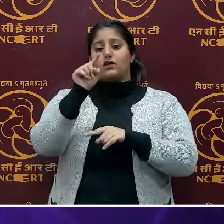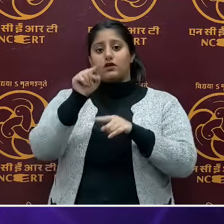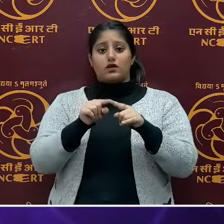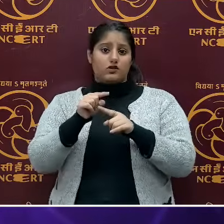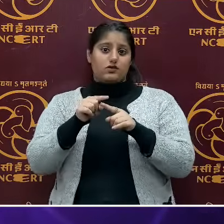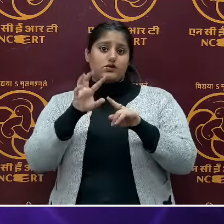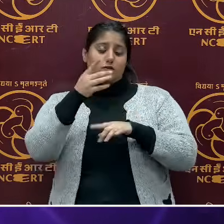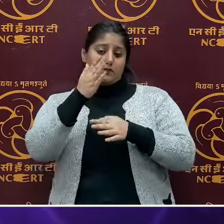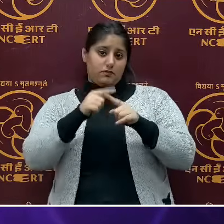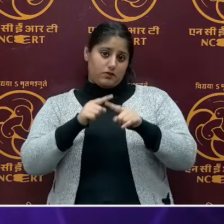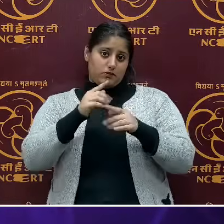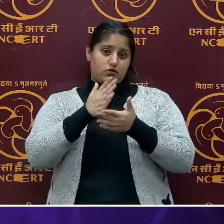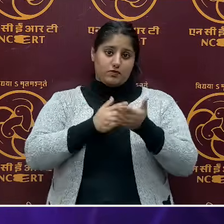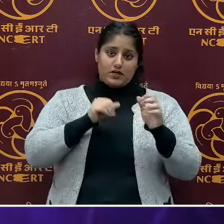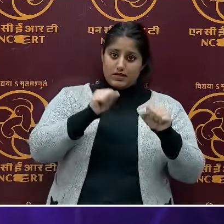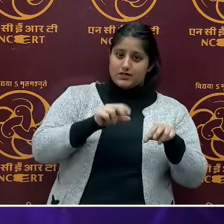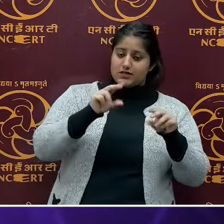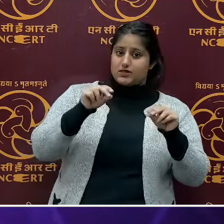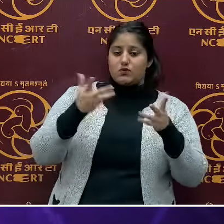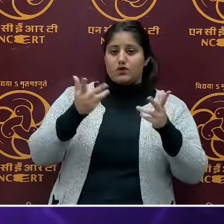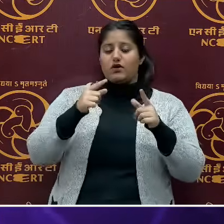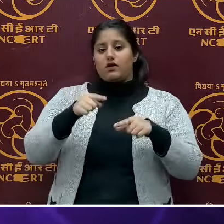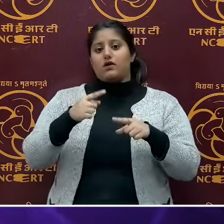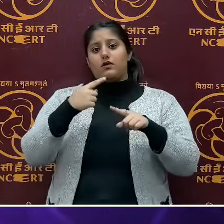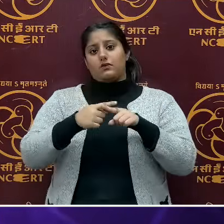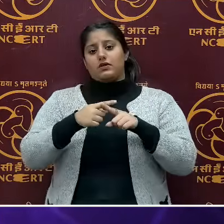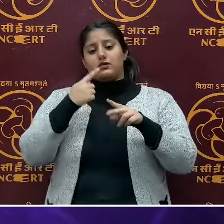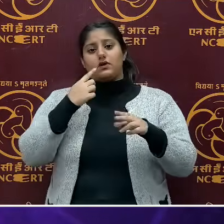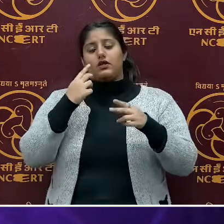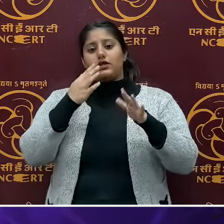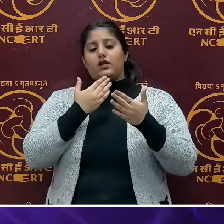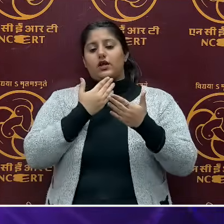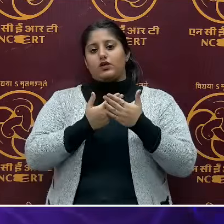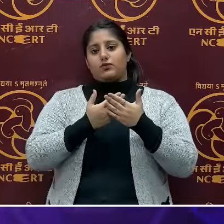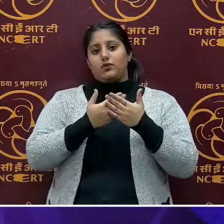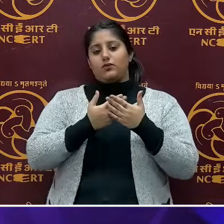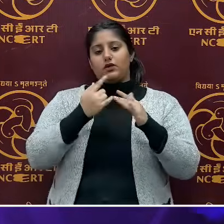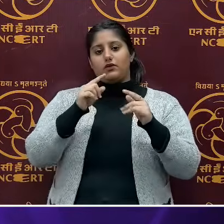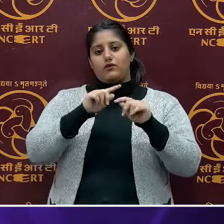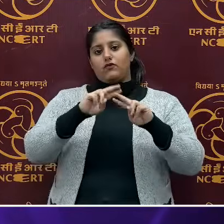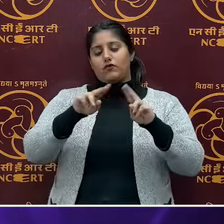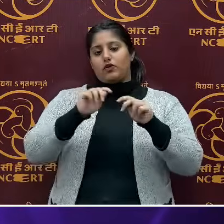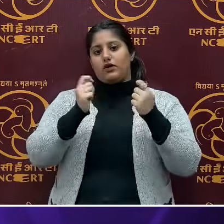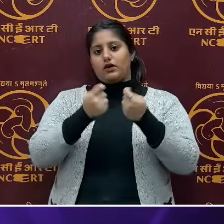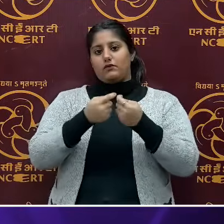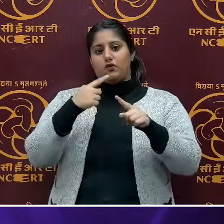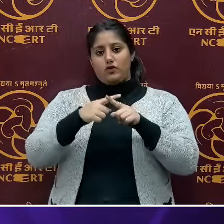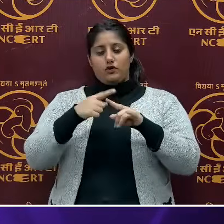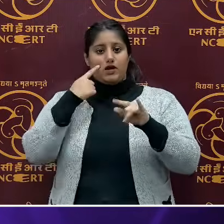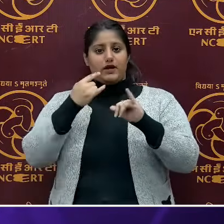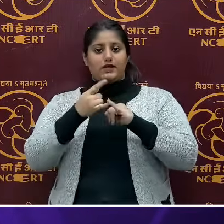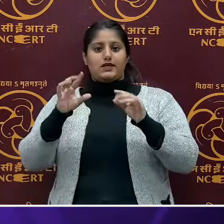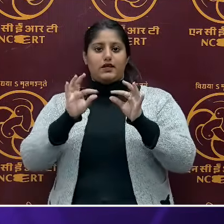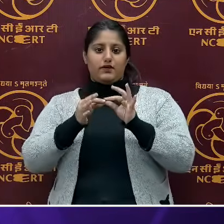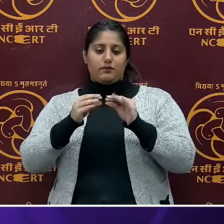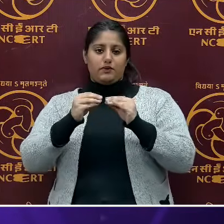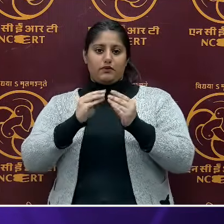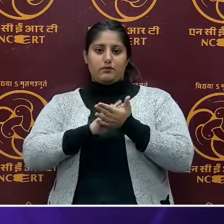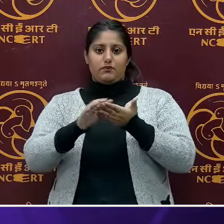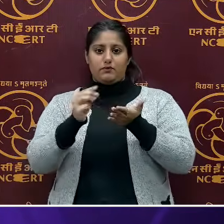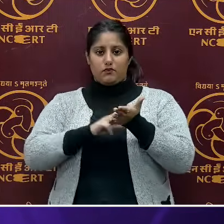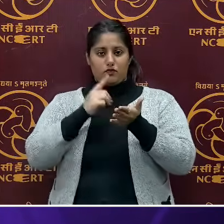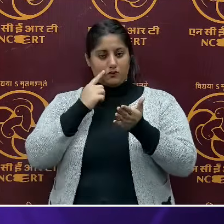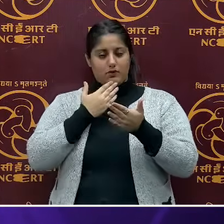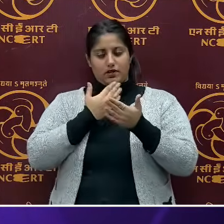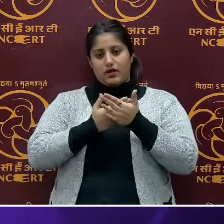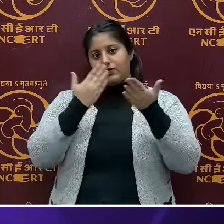in proportion or not. I would also like to thank my entire team along with my ISL interpreter Ms. Bhumi for contributing to the